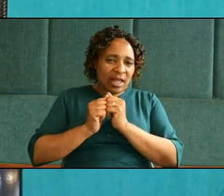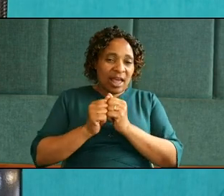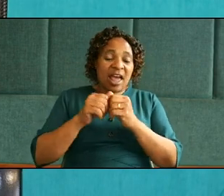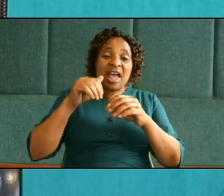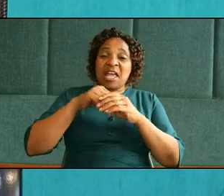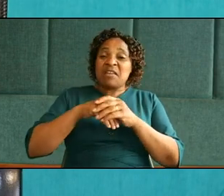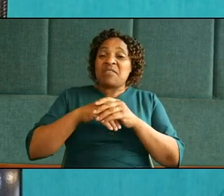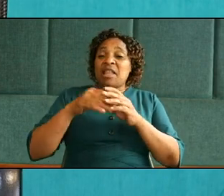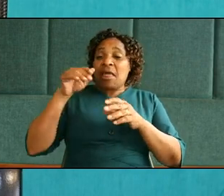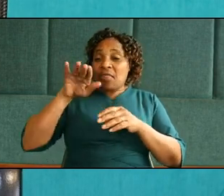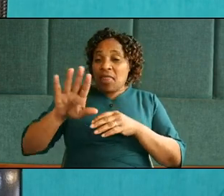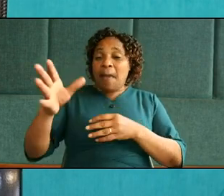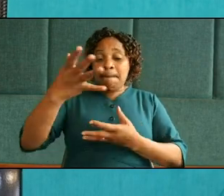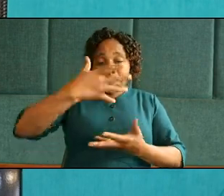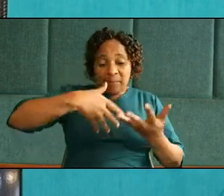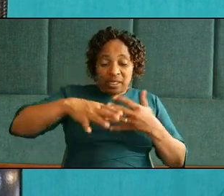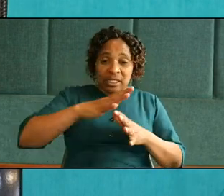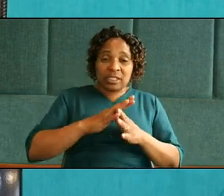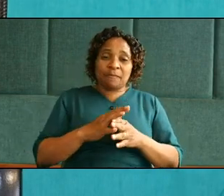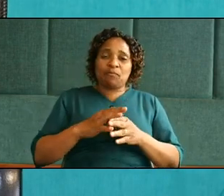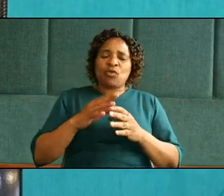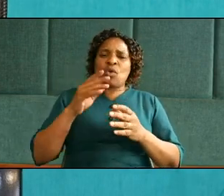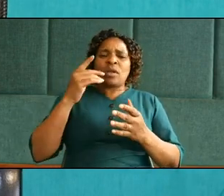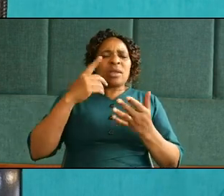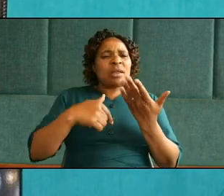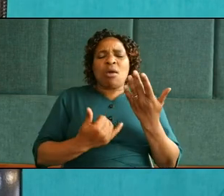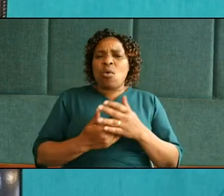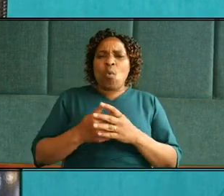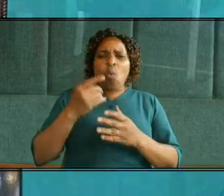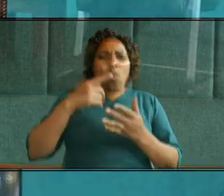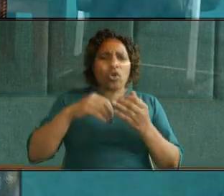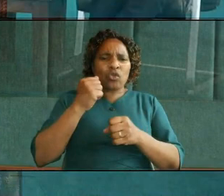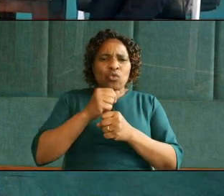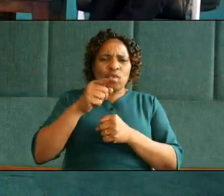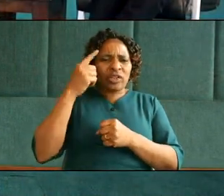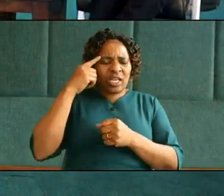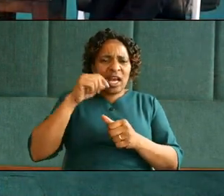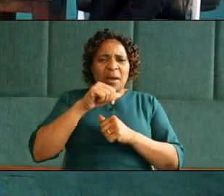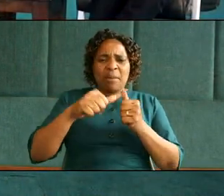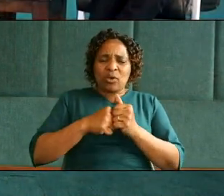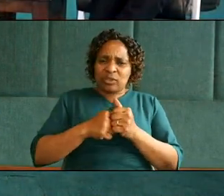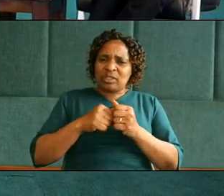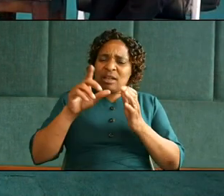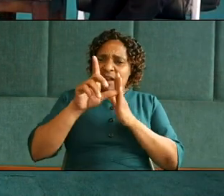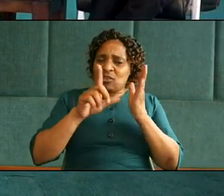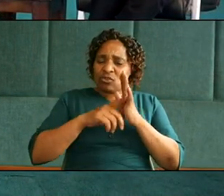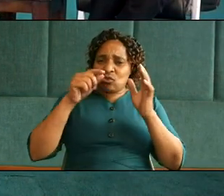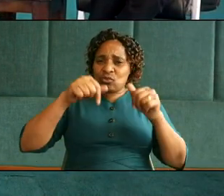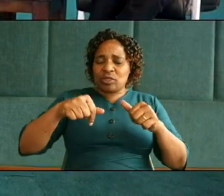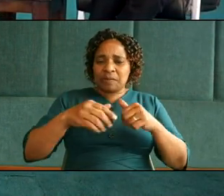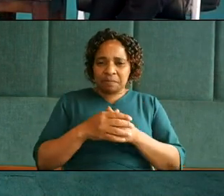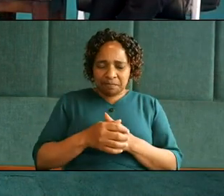their complacency. So, Omweri, what do you think about our lesson today?